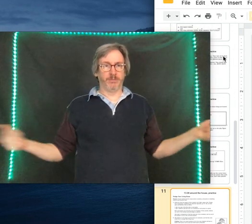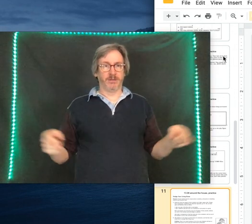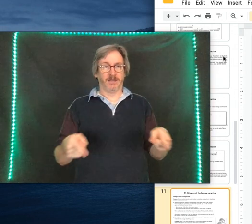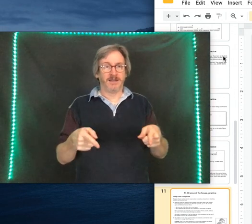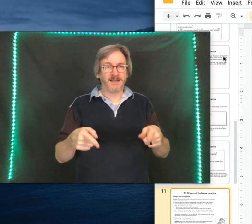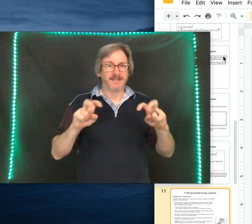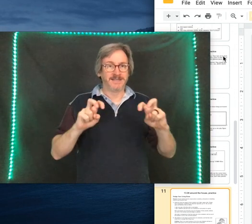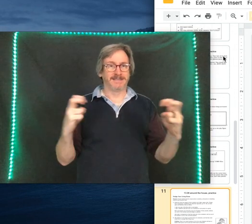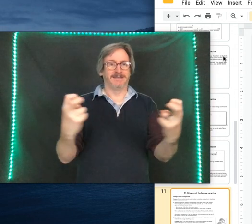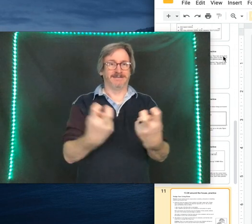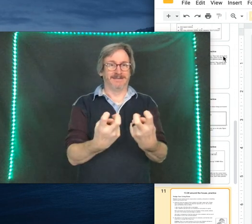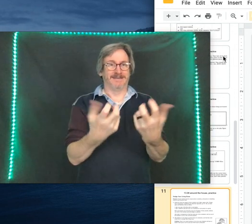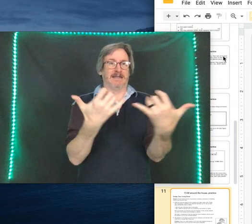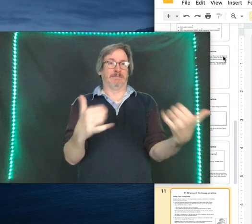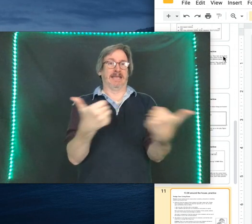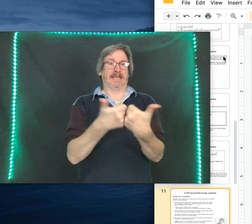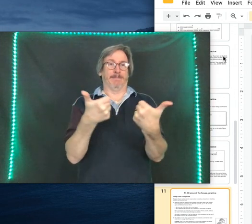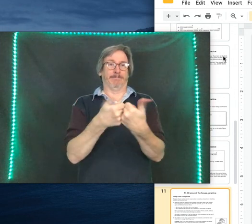Boom.